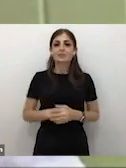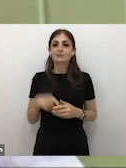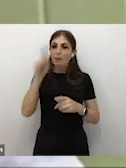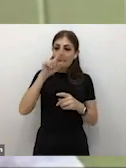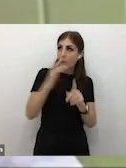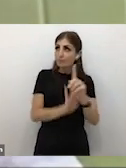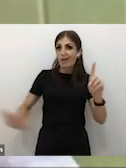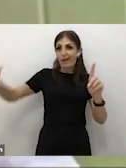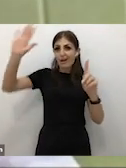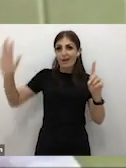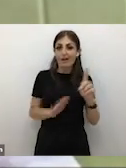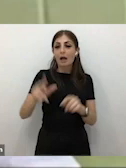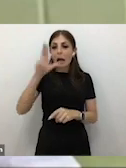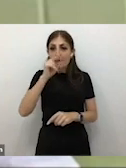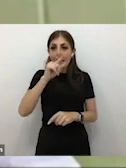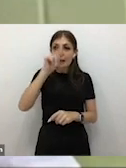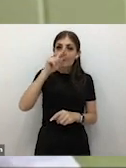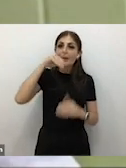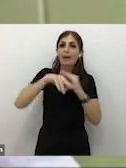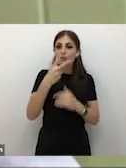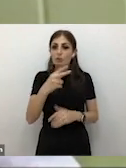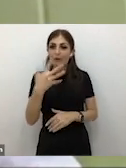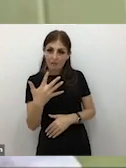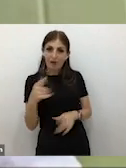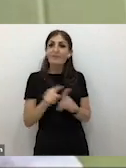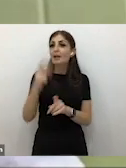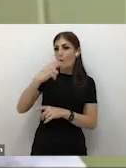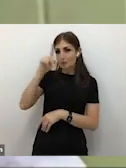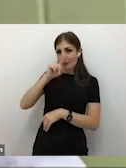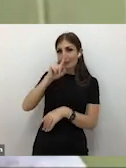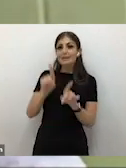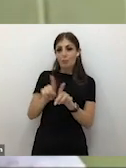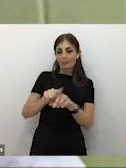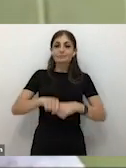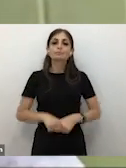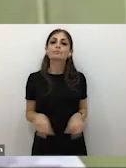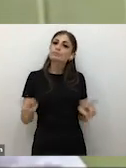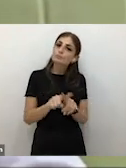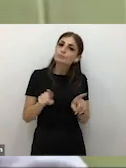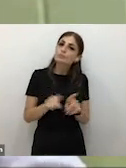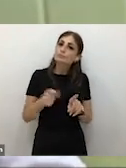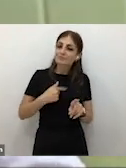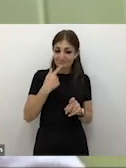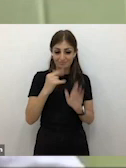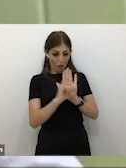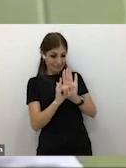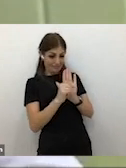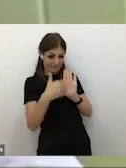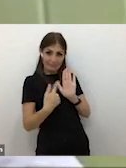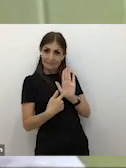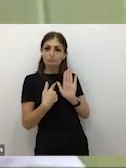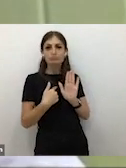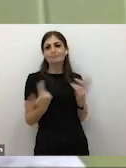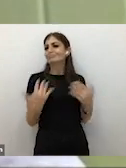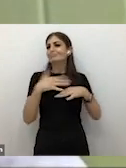well as younger people, so if you're under 25, and older people. We also acknowledge that identity is intersectional, and we